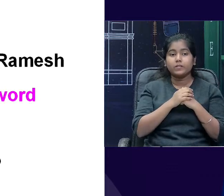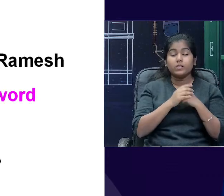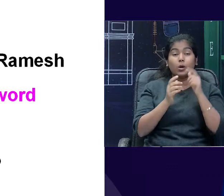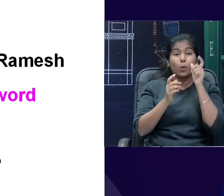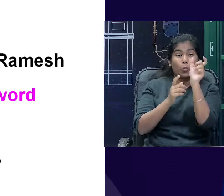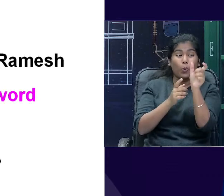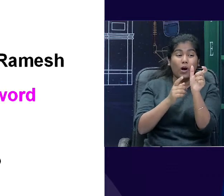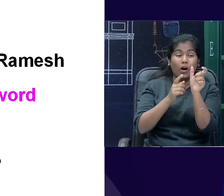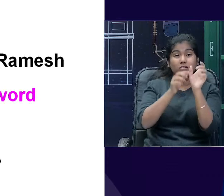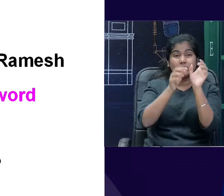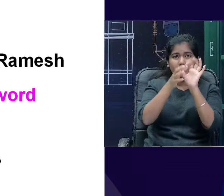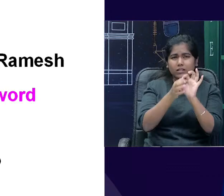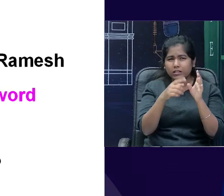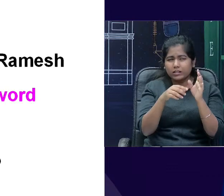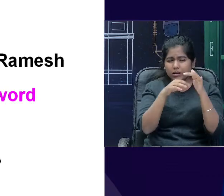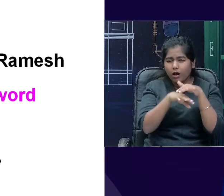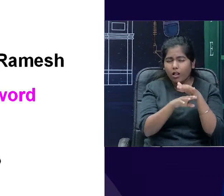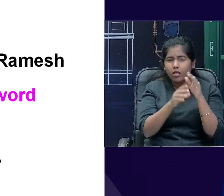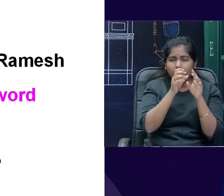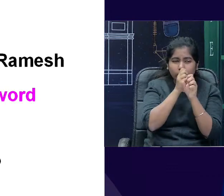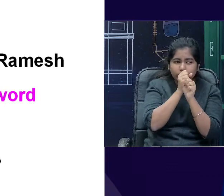word hidden in the word.